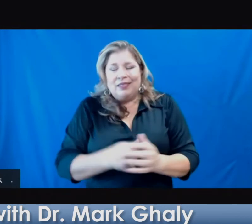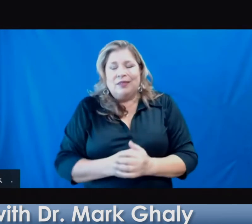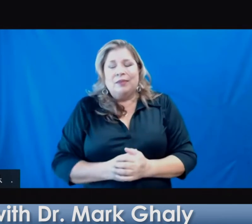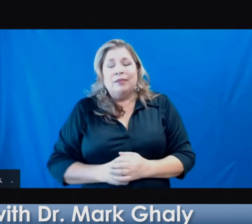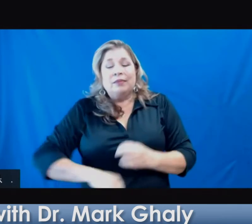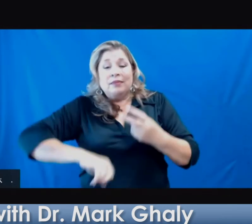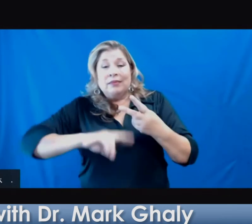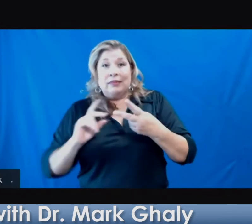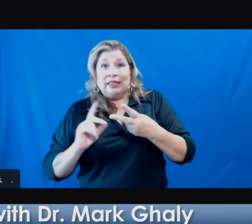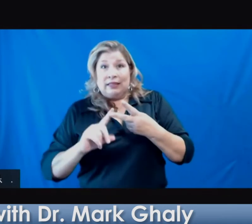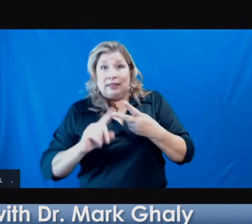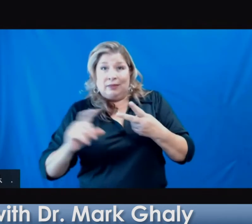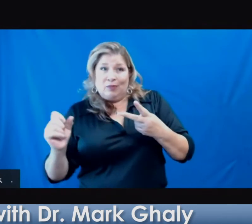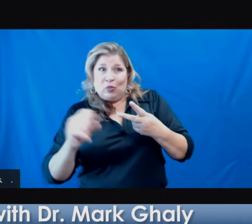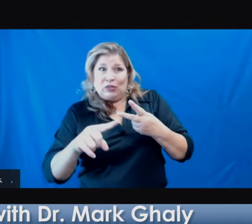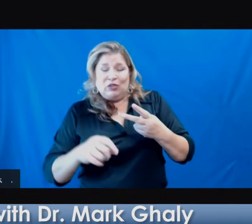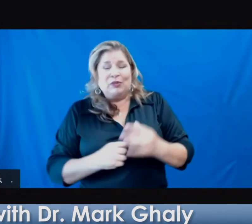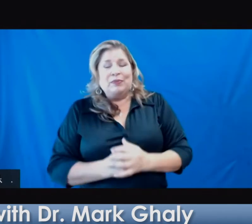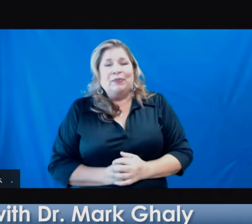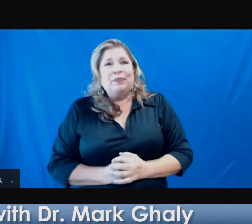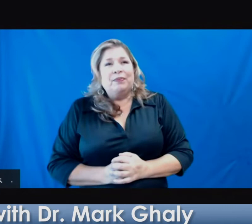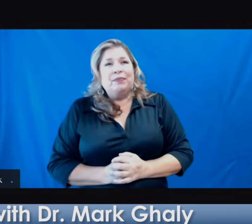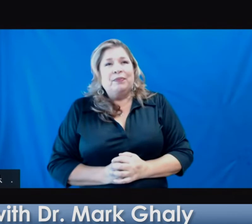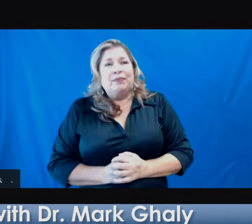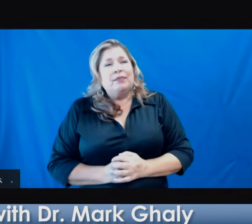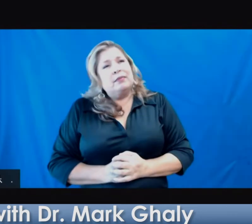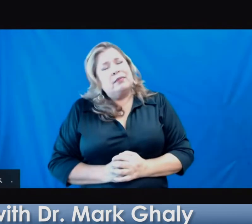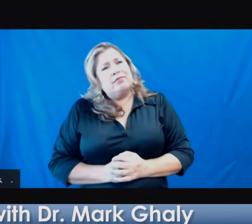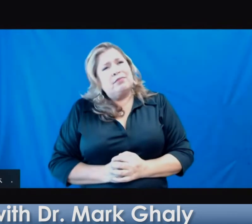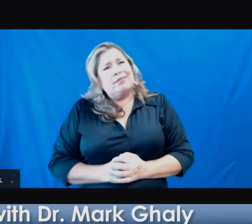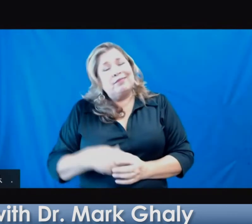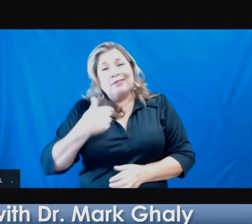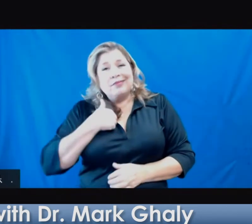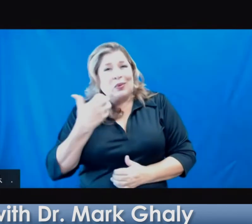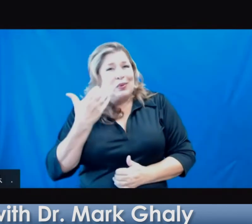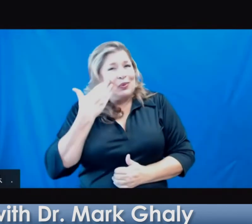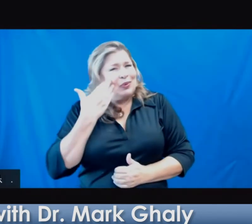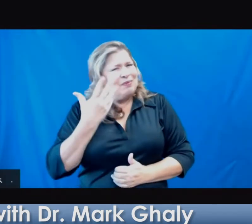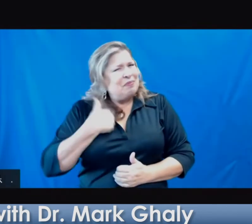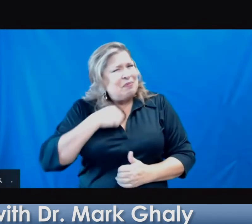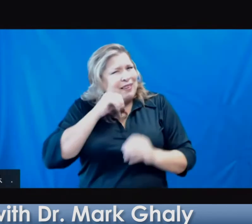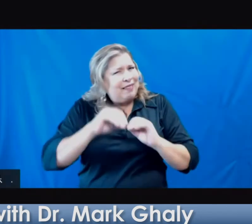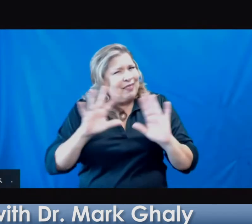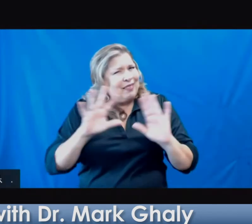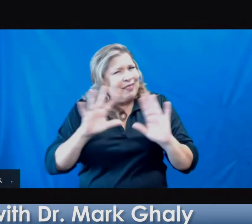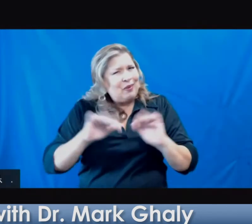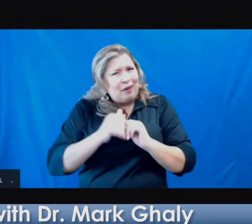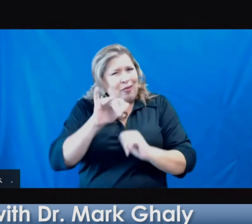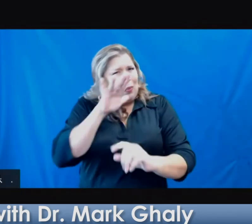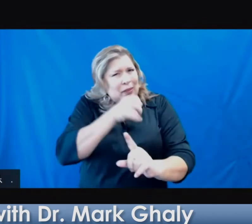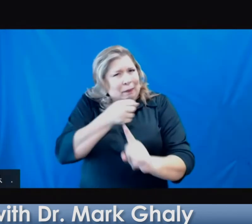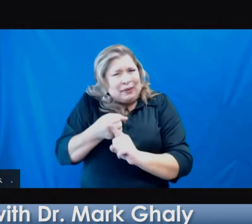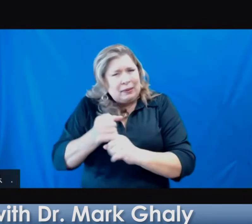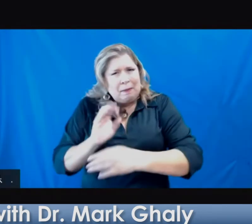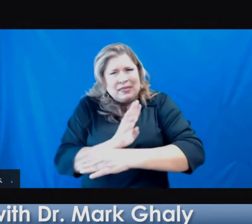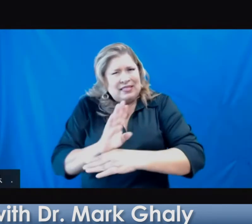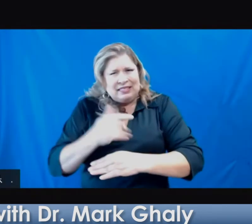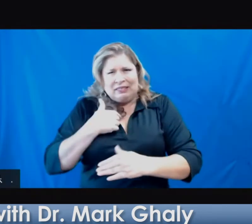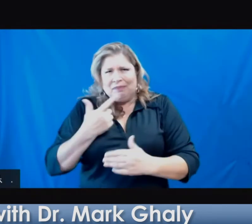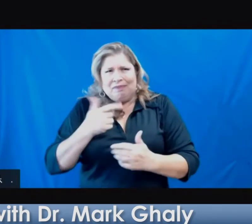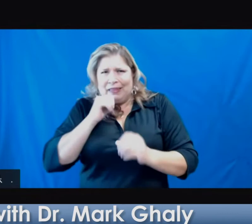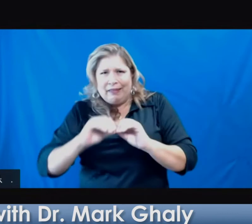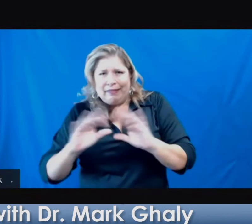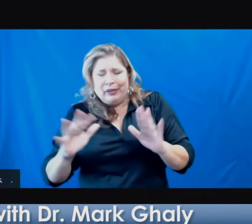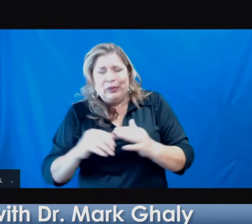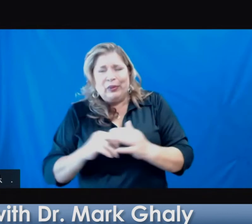is I'm still kind of want some clarity on how it's going to affect businesses. I assume that